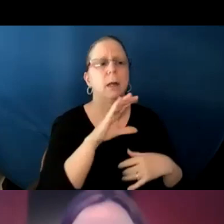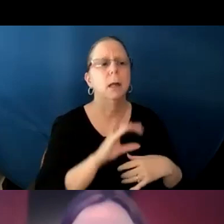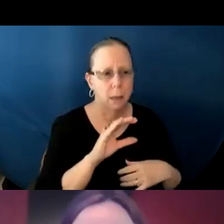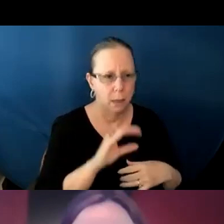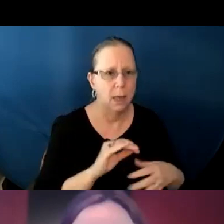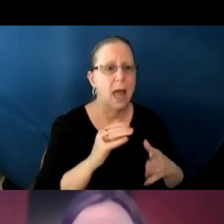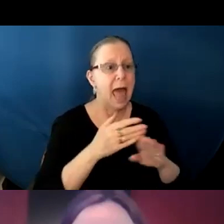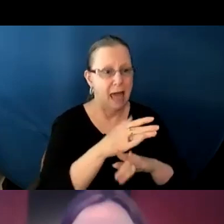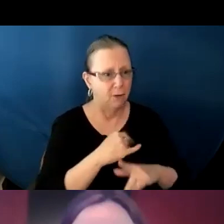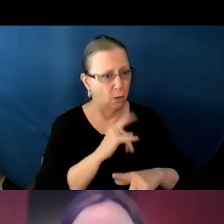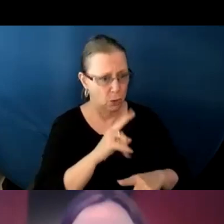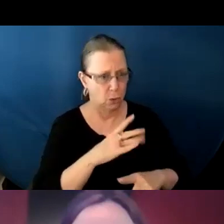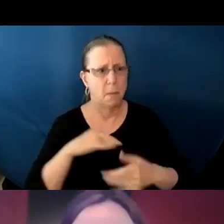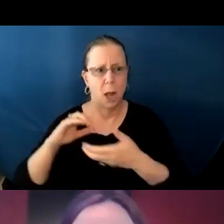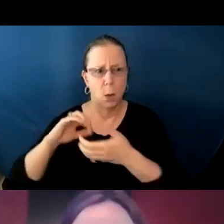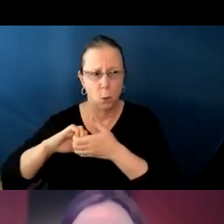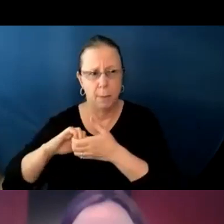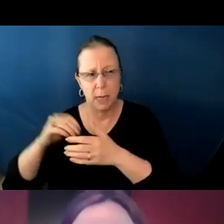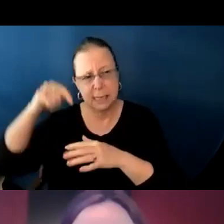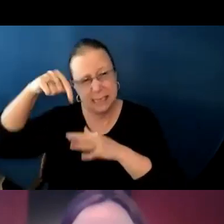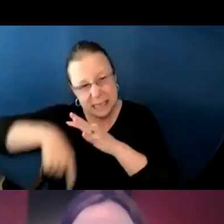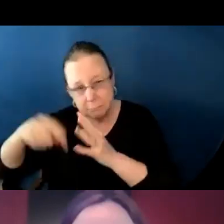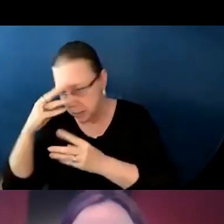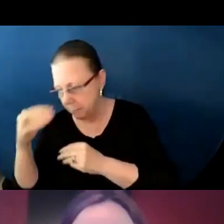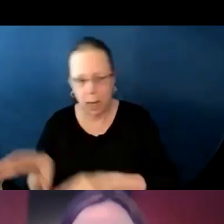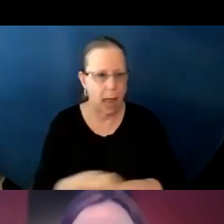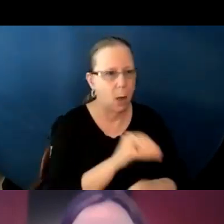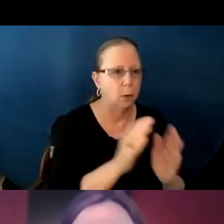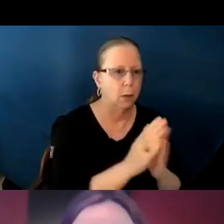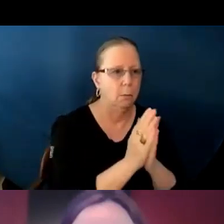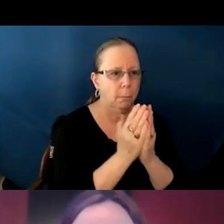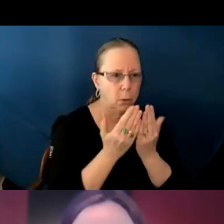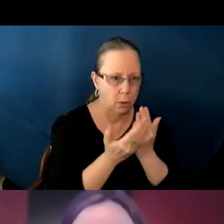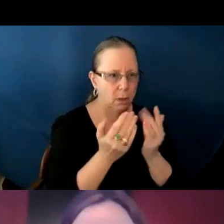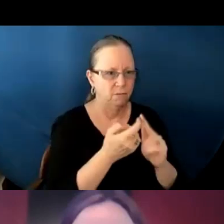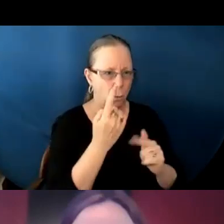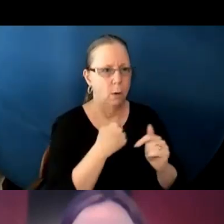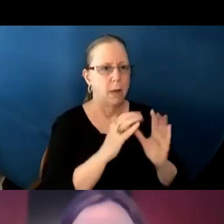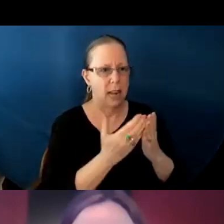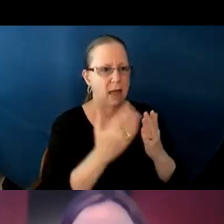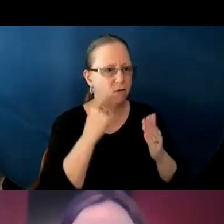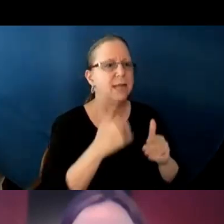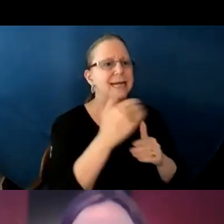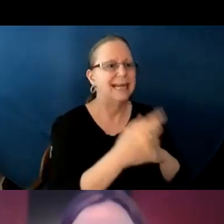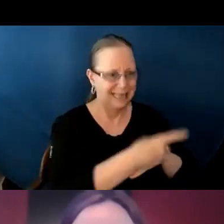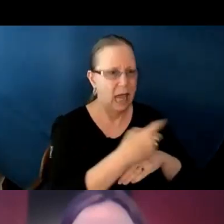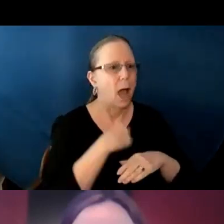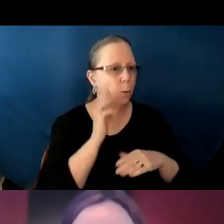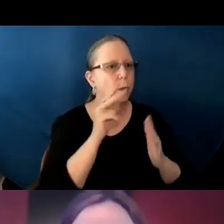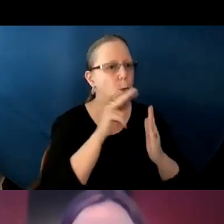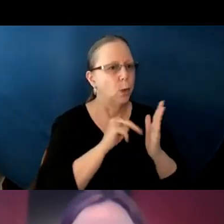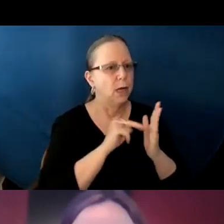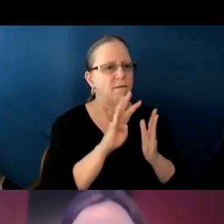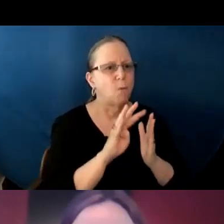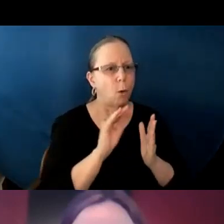And after I was sure my roommate was in deep sleep, I would get a book out from one of my classes for the next day. And I would read 4 or